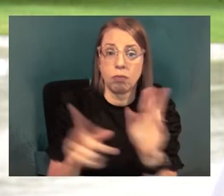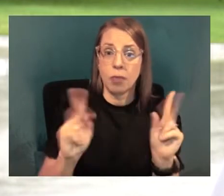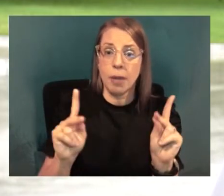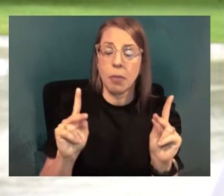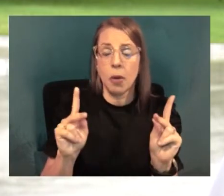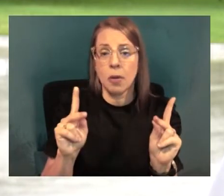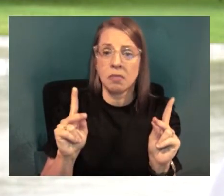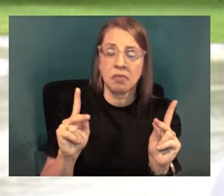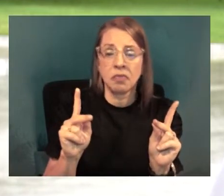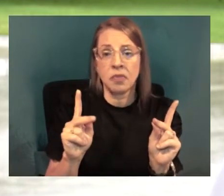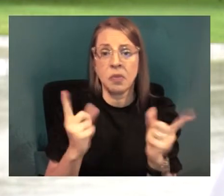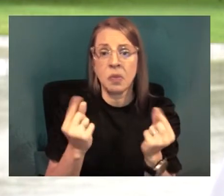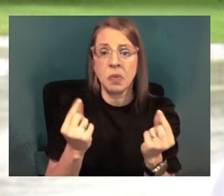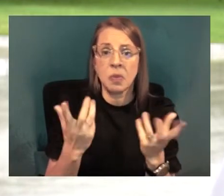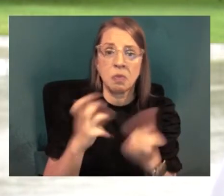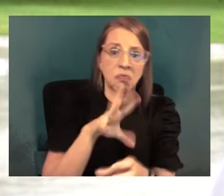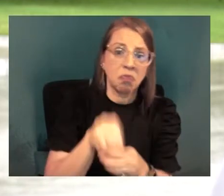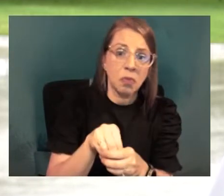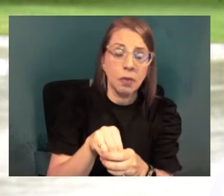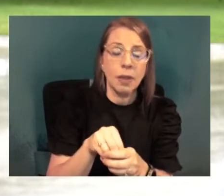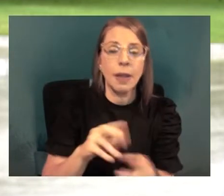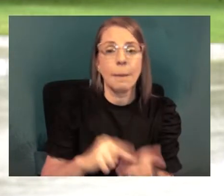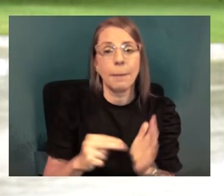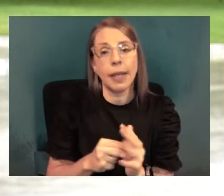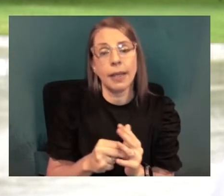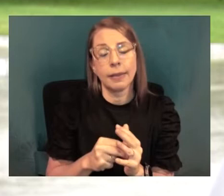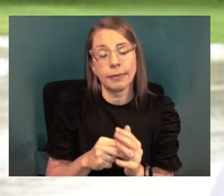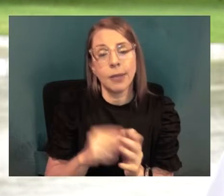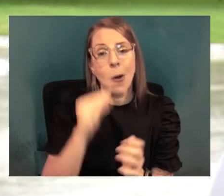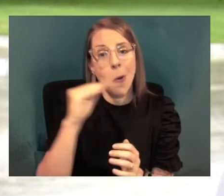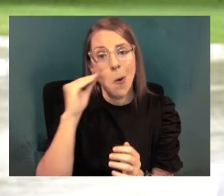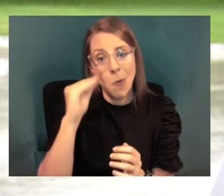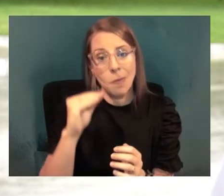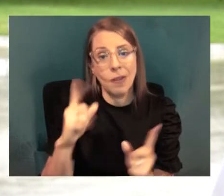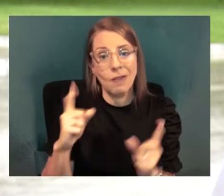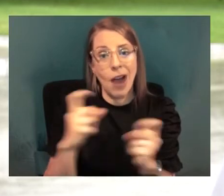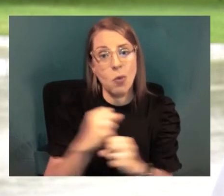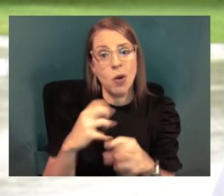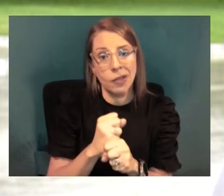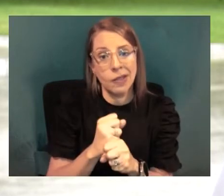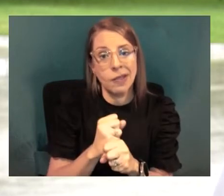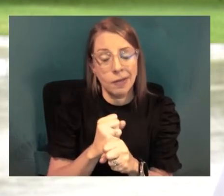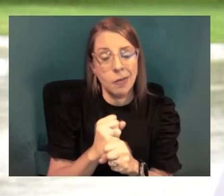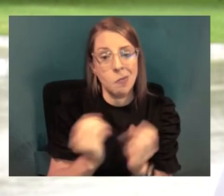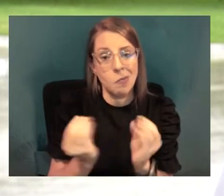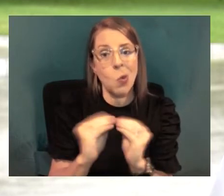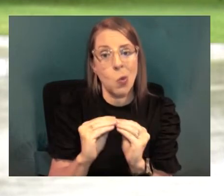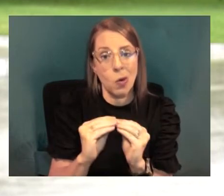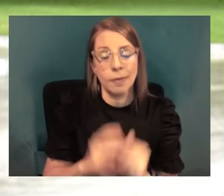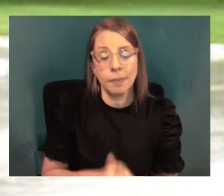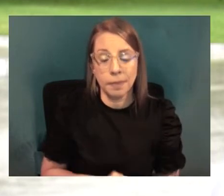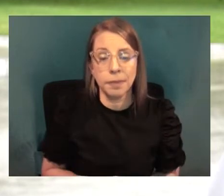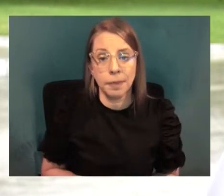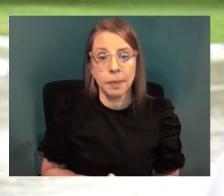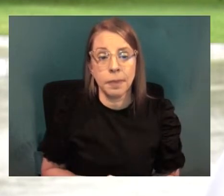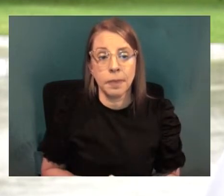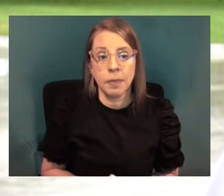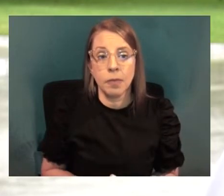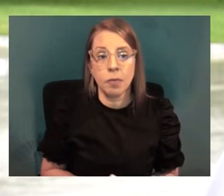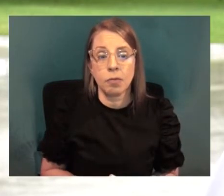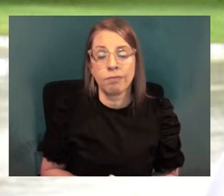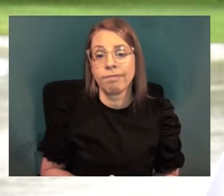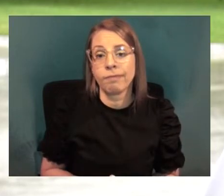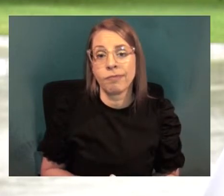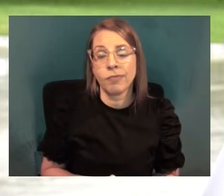do, lots more fireworks that we experienced as well. And we always have a lot of runs, a lot of calls this time of